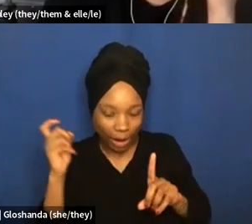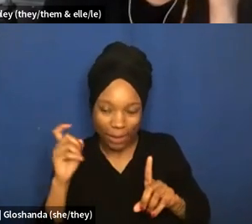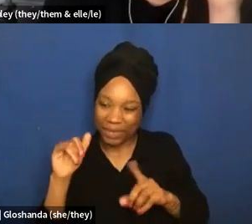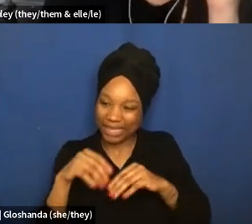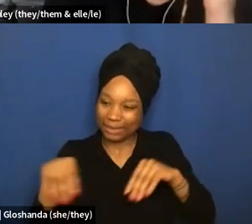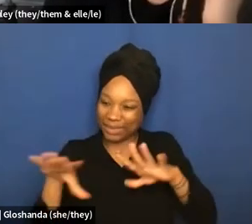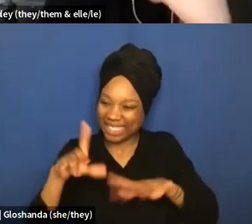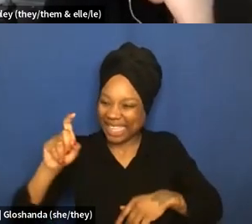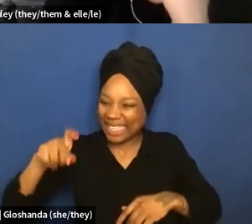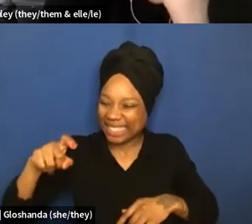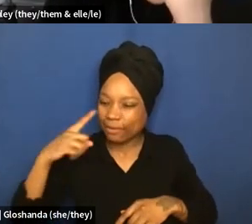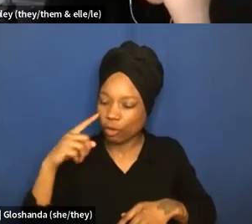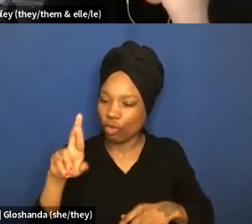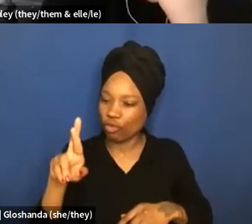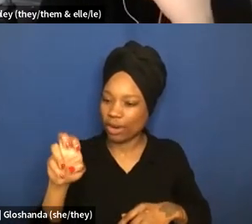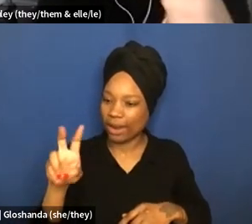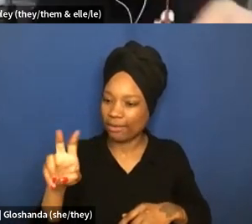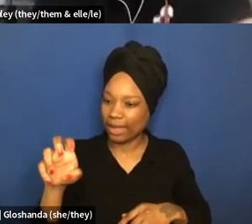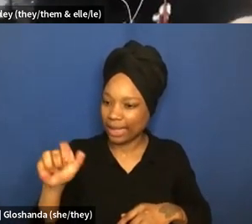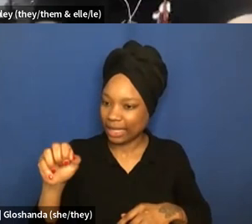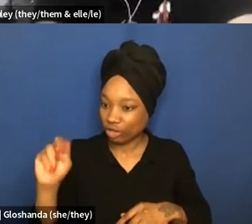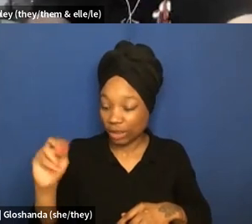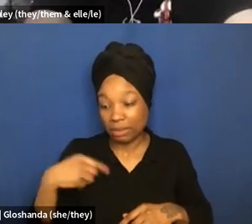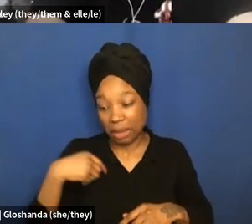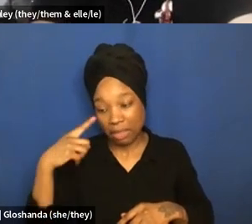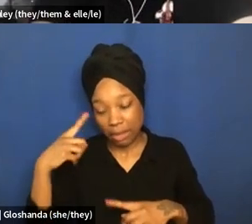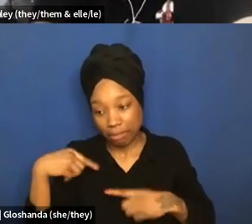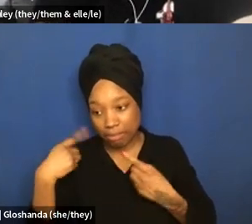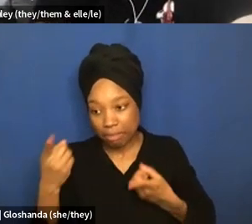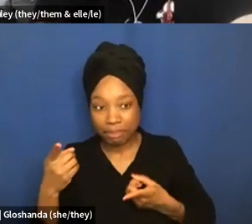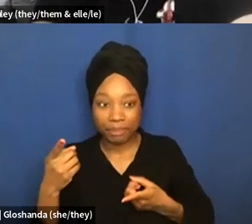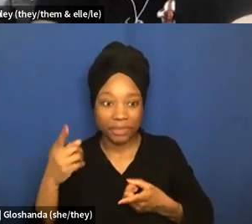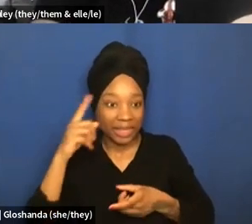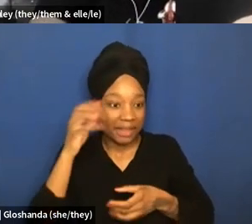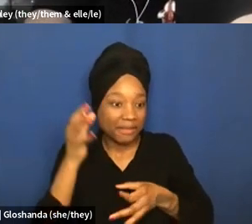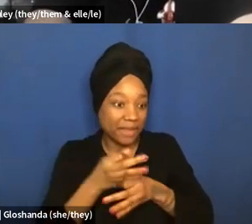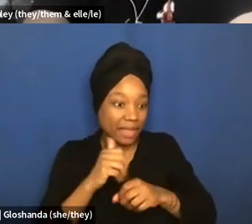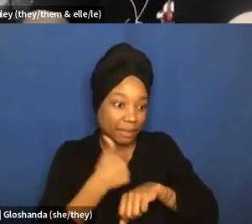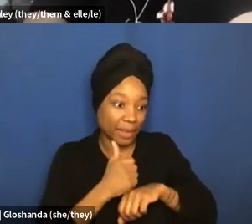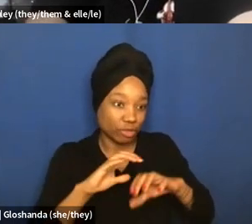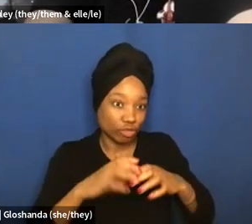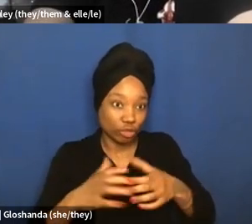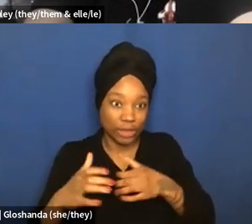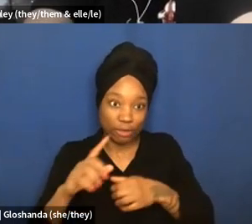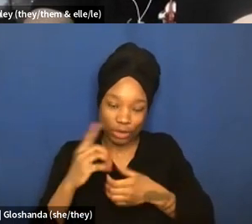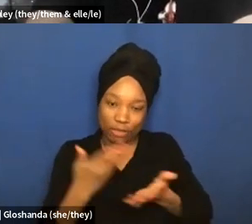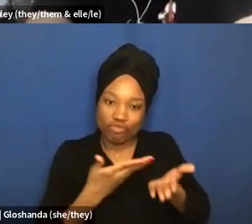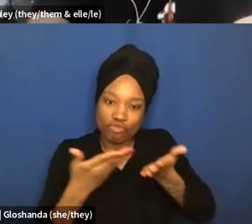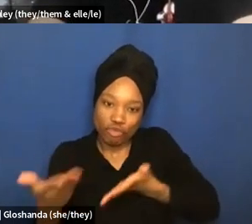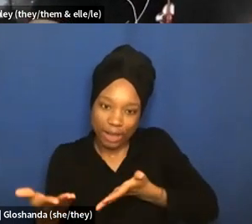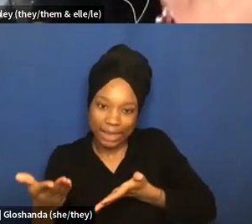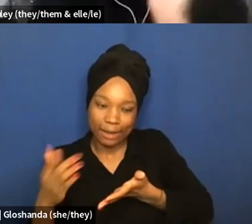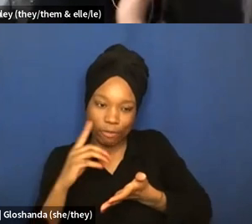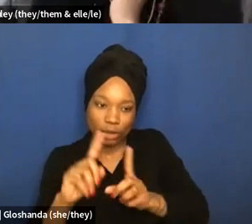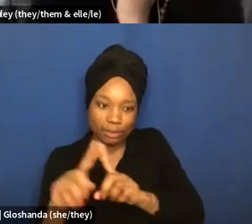I think that faith-based groups have really brought that to the movement, and we need to hold on to. I also